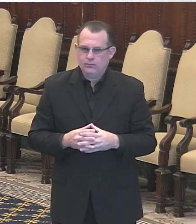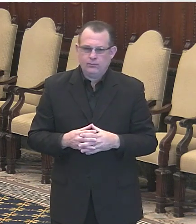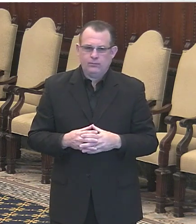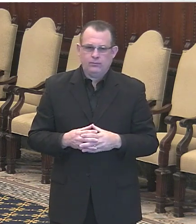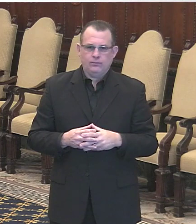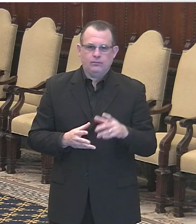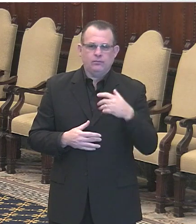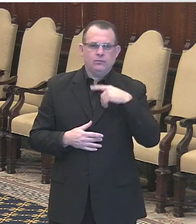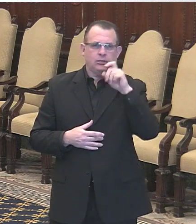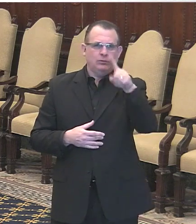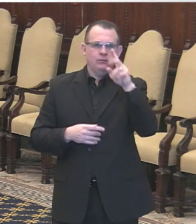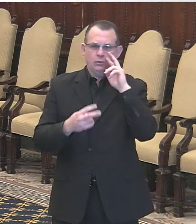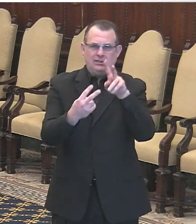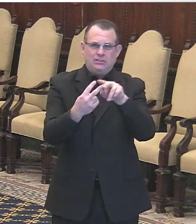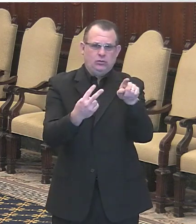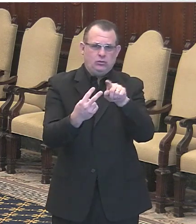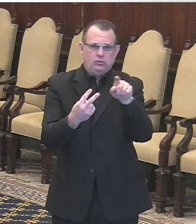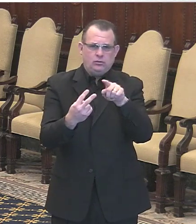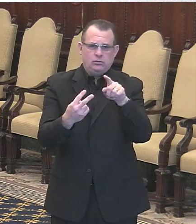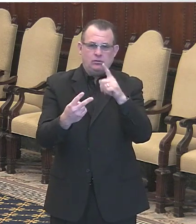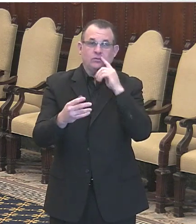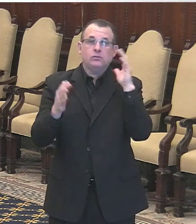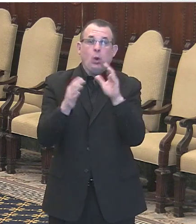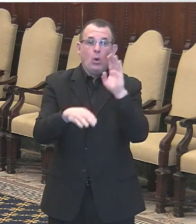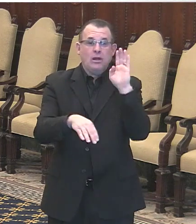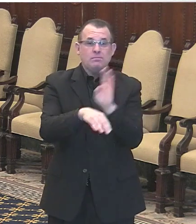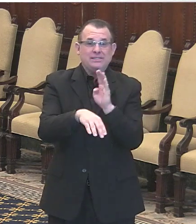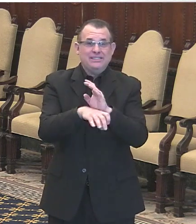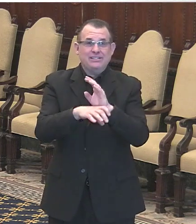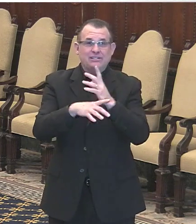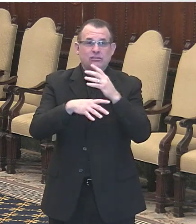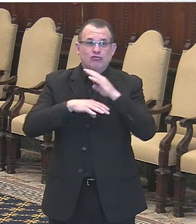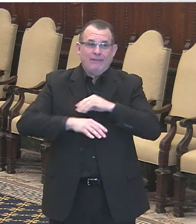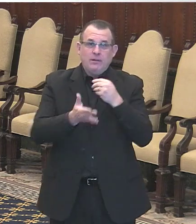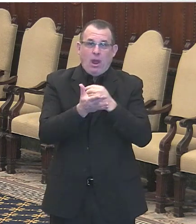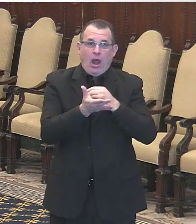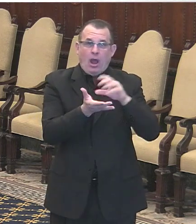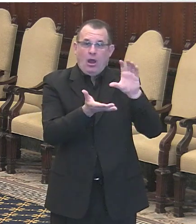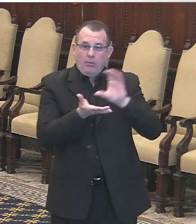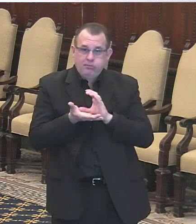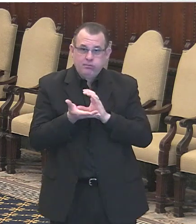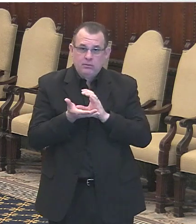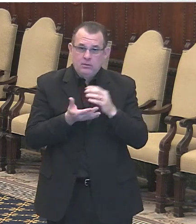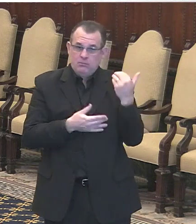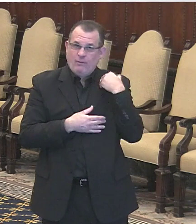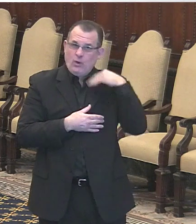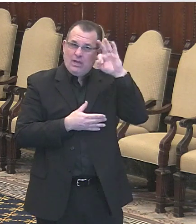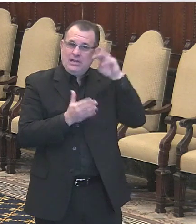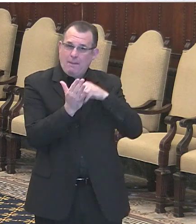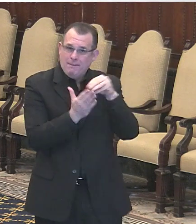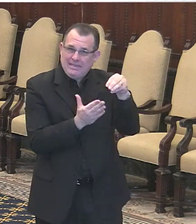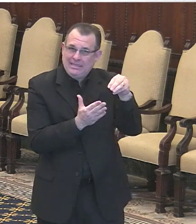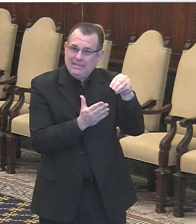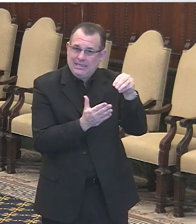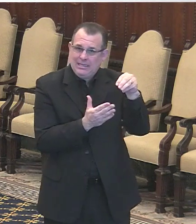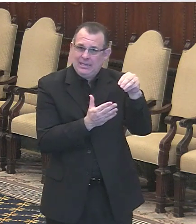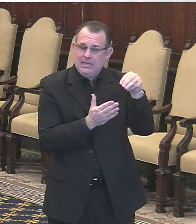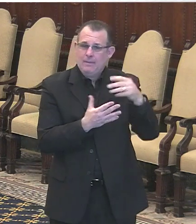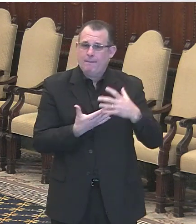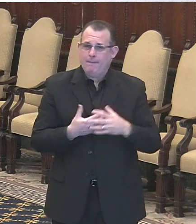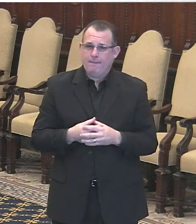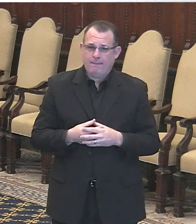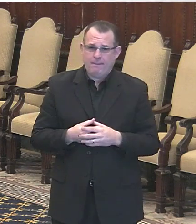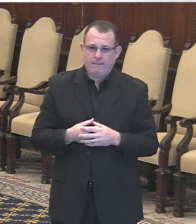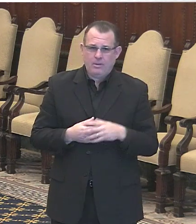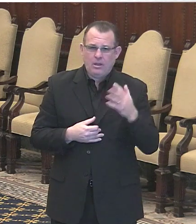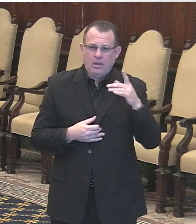was wondering, for the Small Business Relief Fund, I remember that it was initially a $9 million fund with PIDC, and I was just wondering where those additional funds